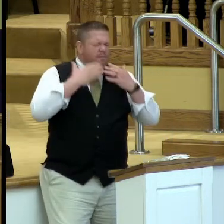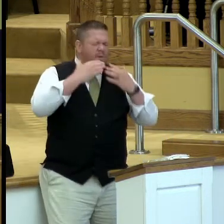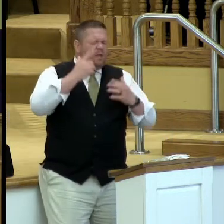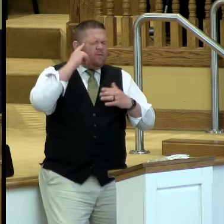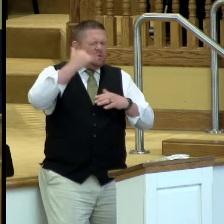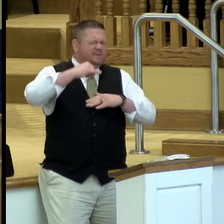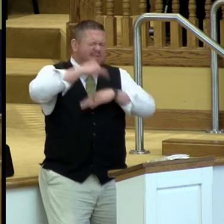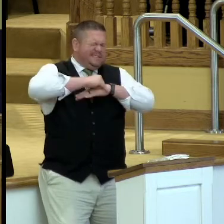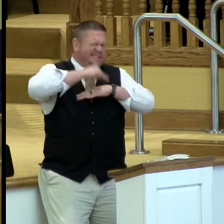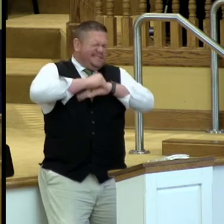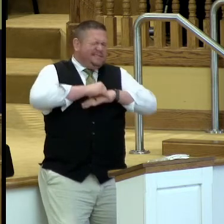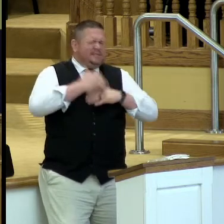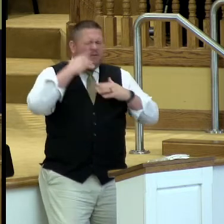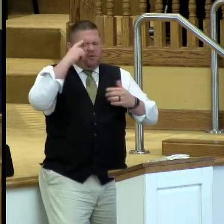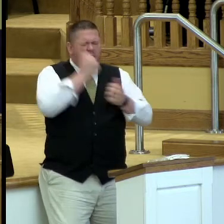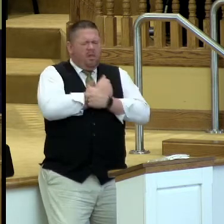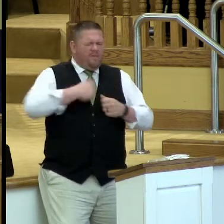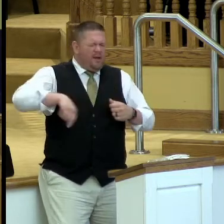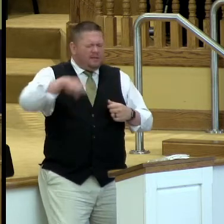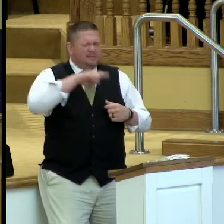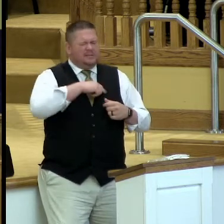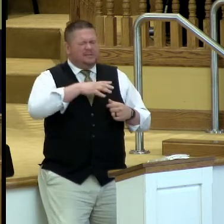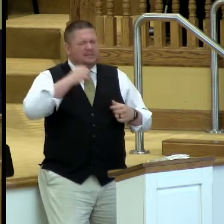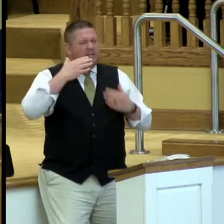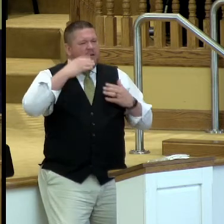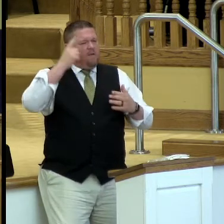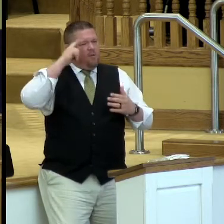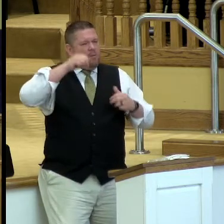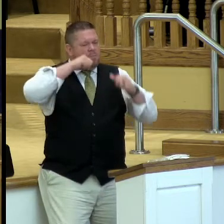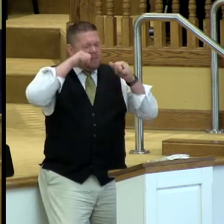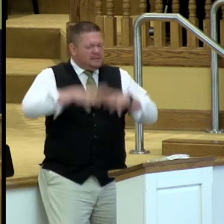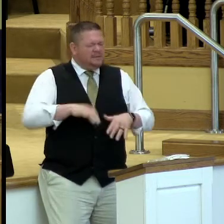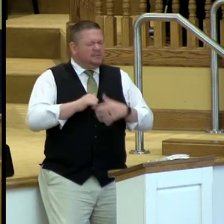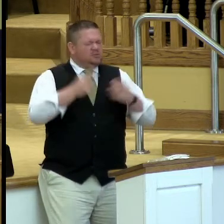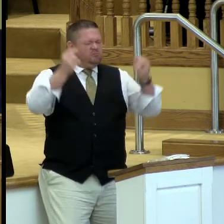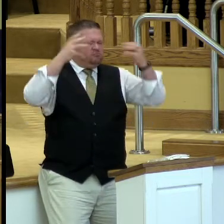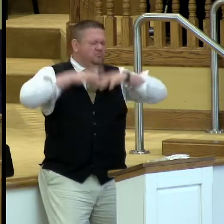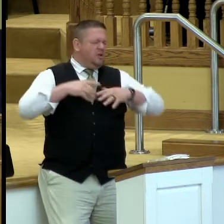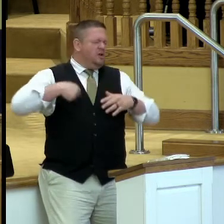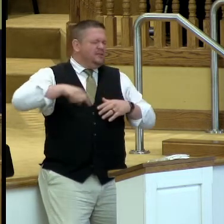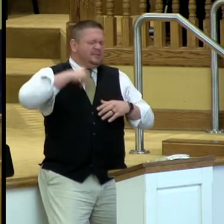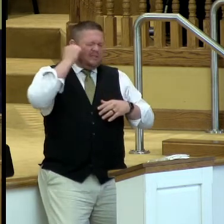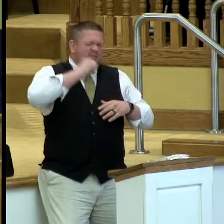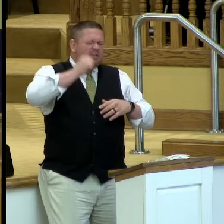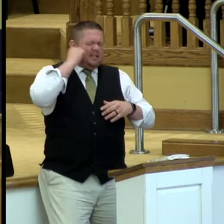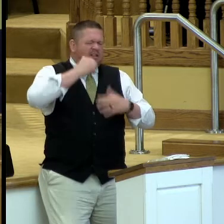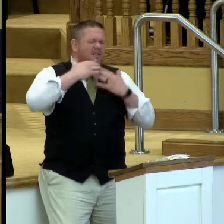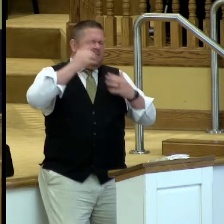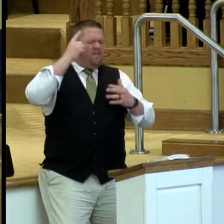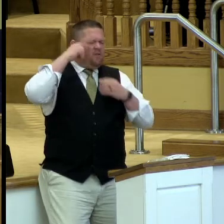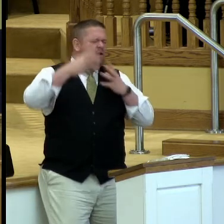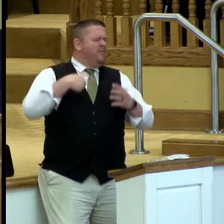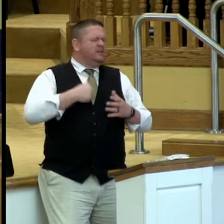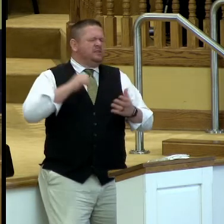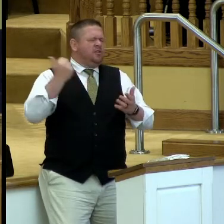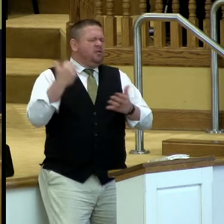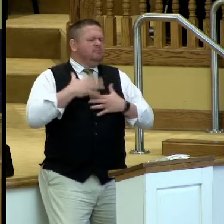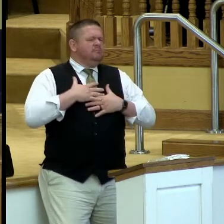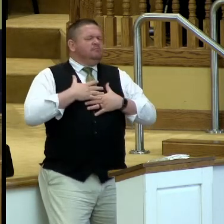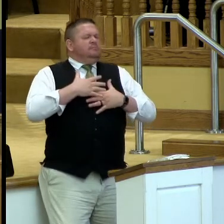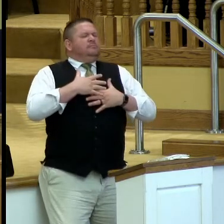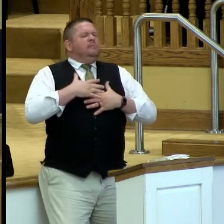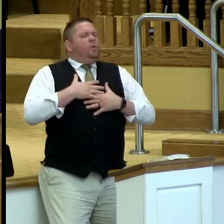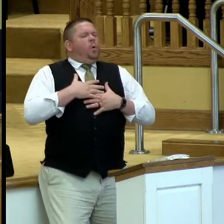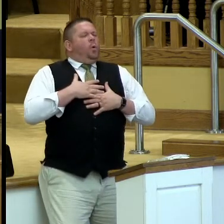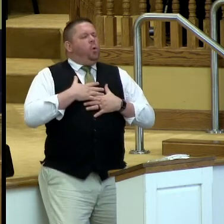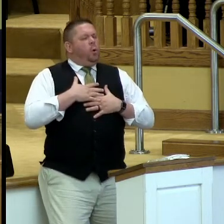Lord, we come to you this evening. God, we thank you for loving us, Father. We thank you for the blessings you bestow upon us each and every day, Lord. We thank you for giving another breath in our